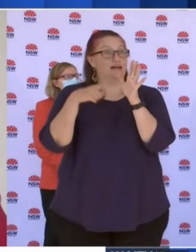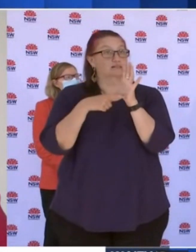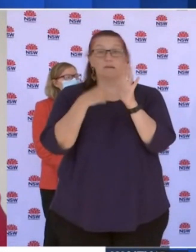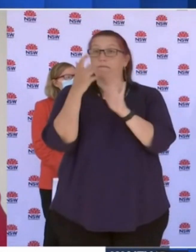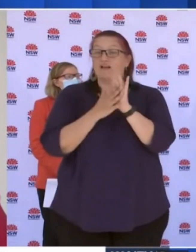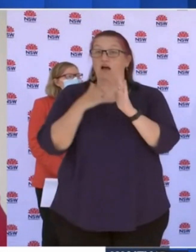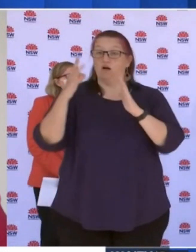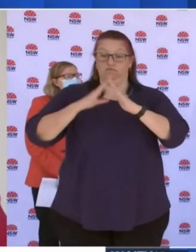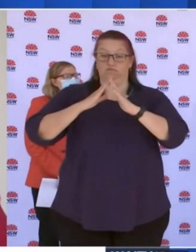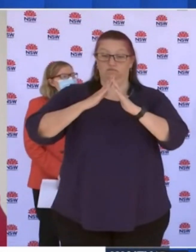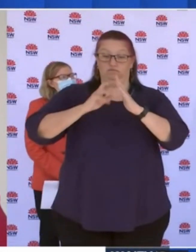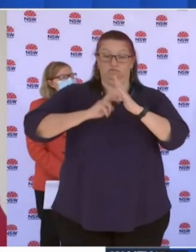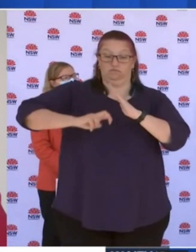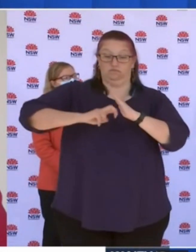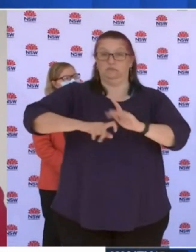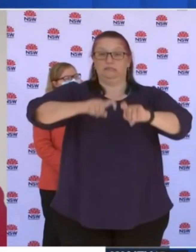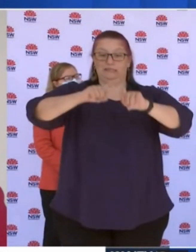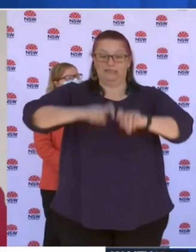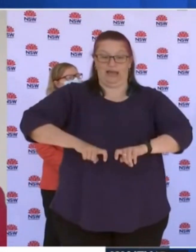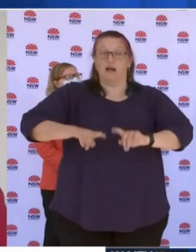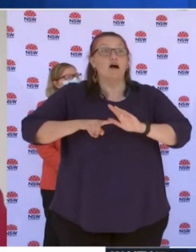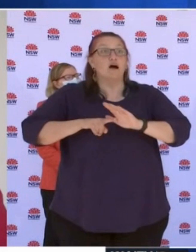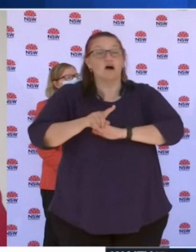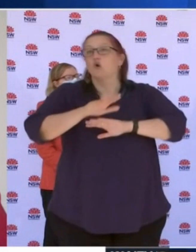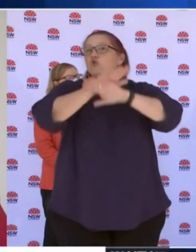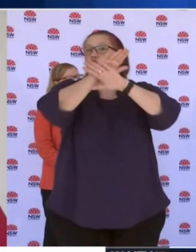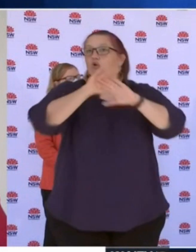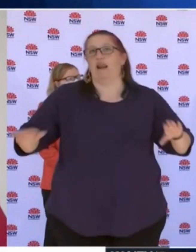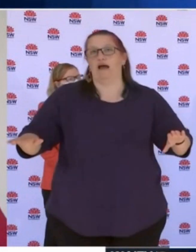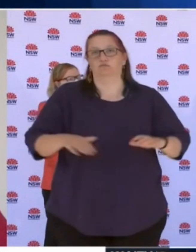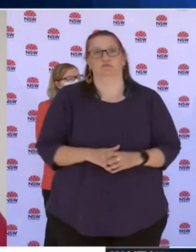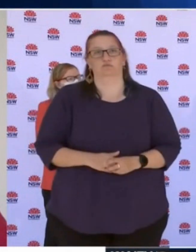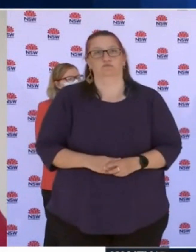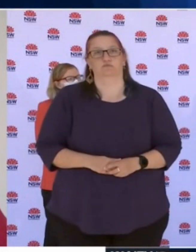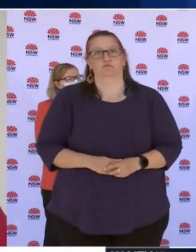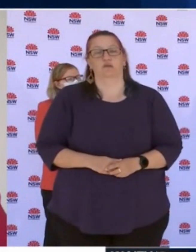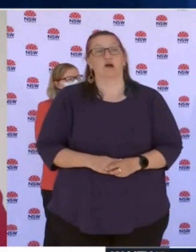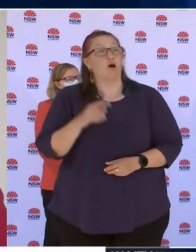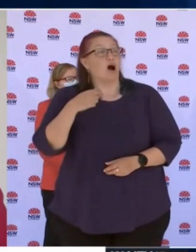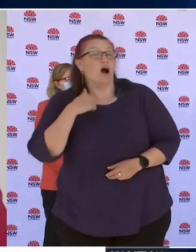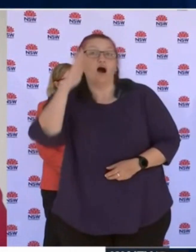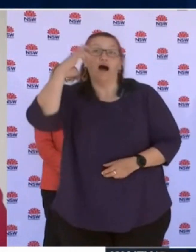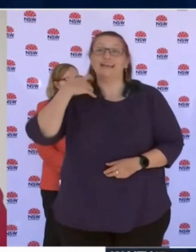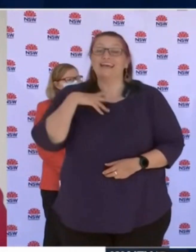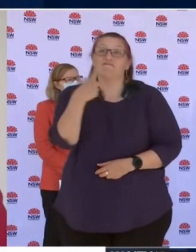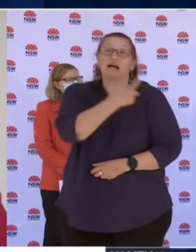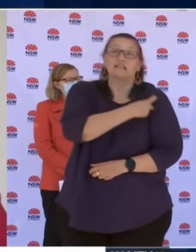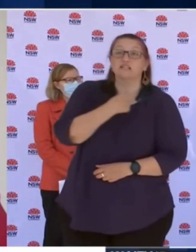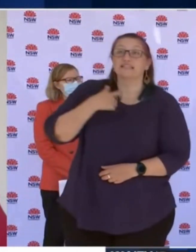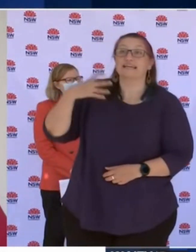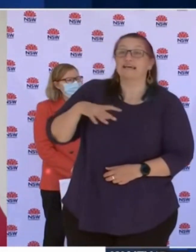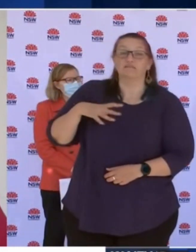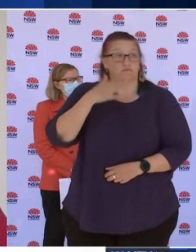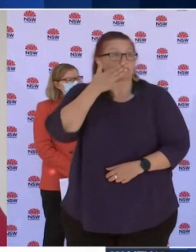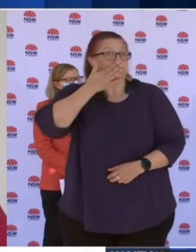for medical attention. If you're a close contact, please ring health, and health will meet all of your needs. If you're a close contact and you need medical